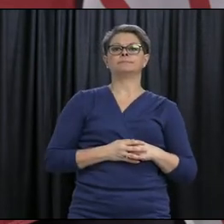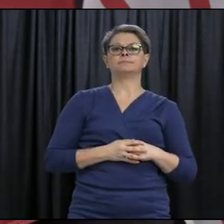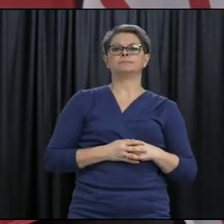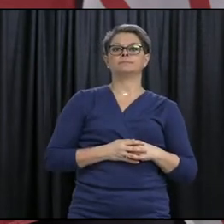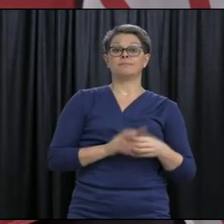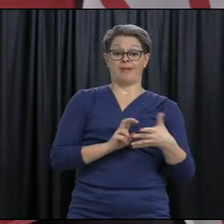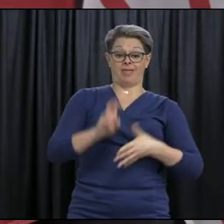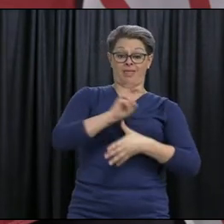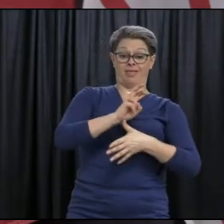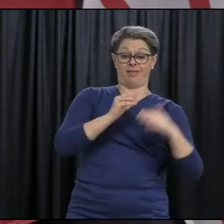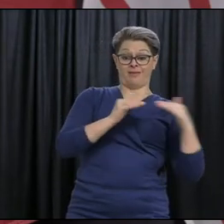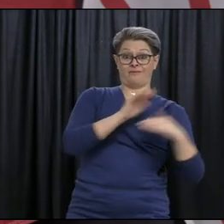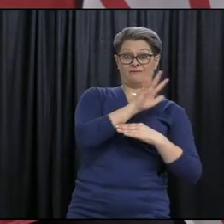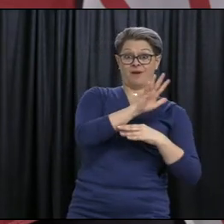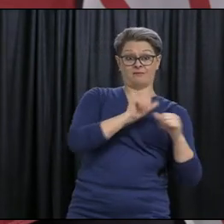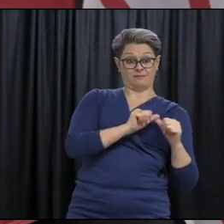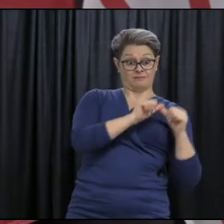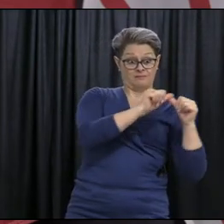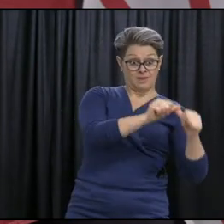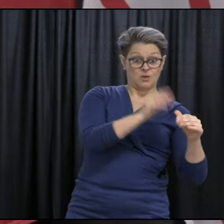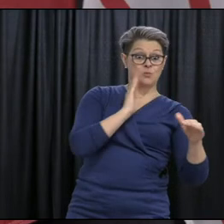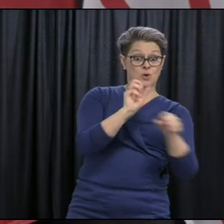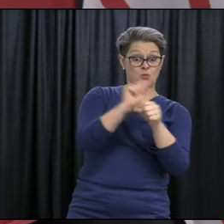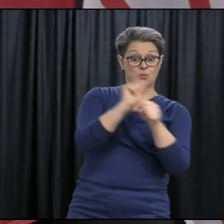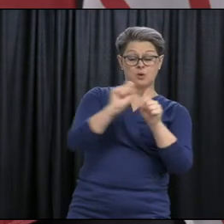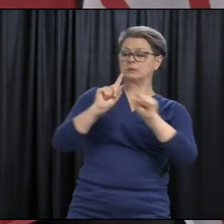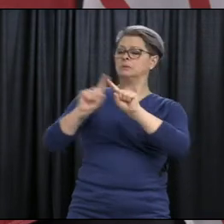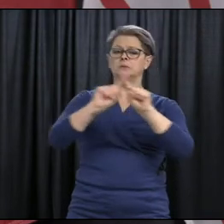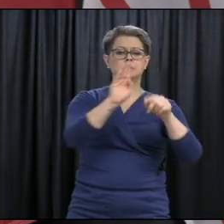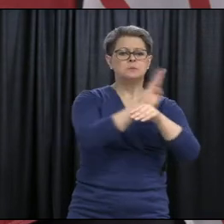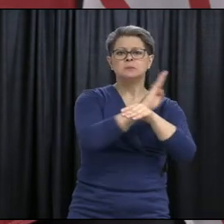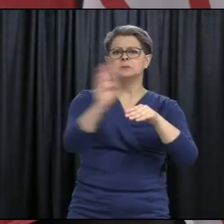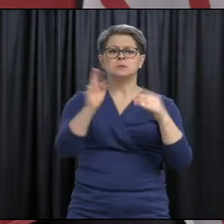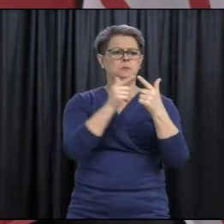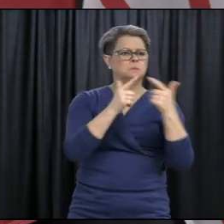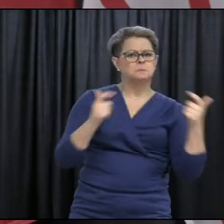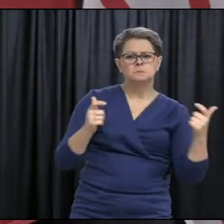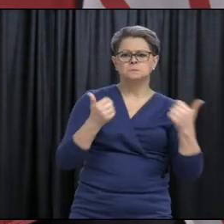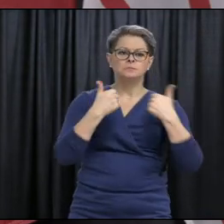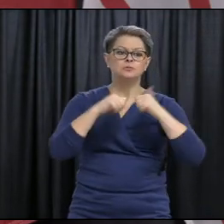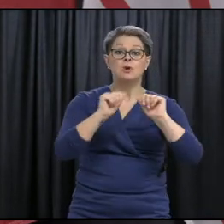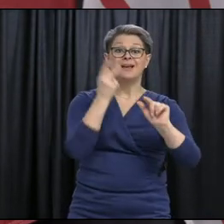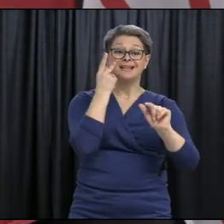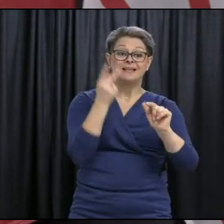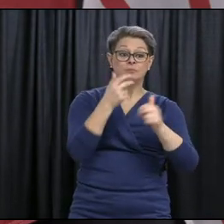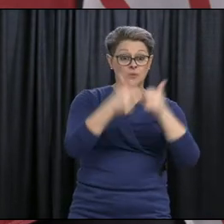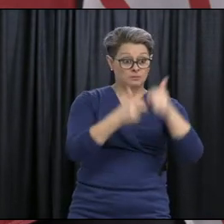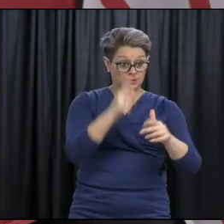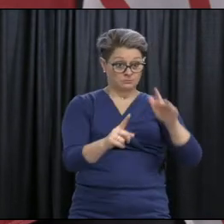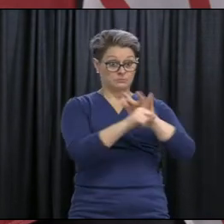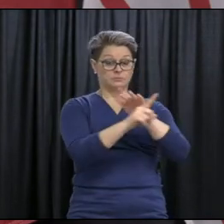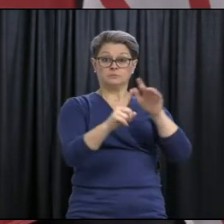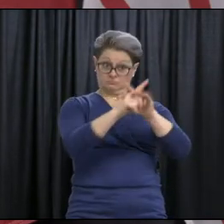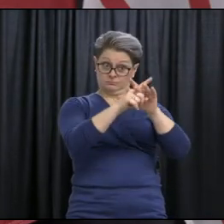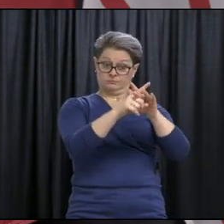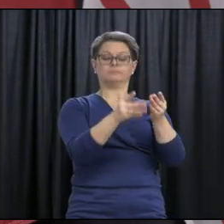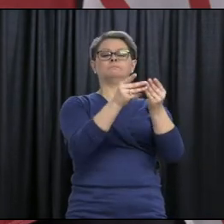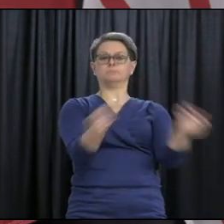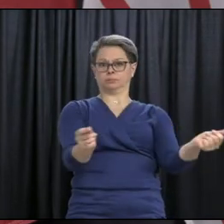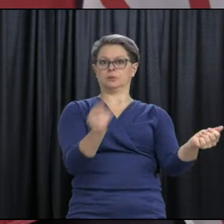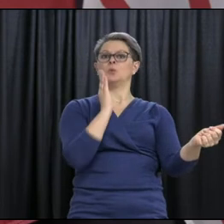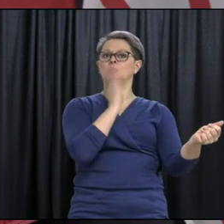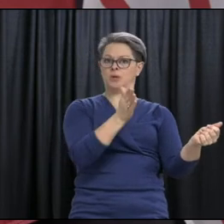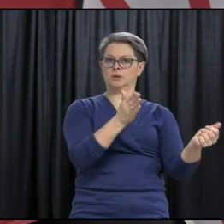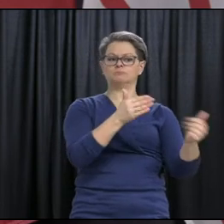we will continue to work with services and other stakeholders to try and address situations that evolve as the pandemic